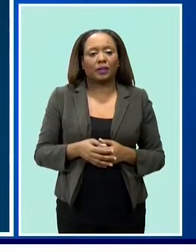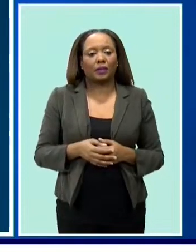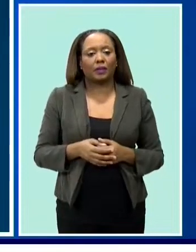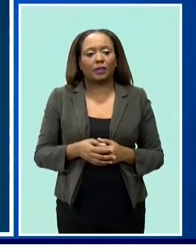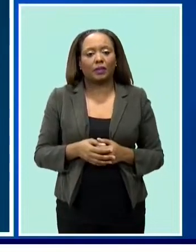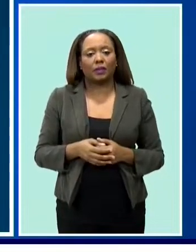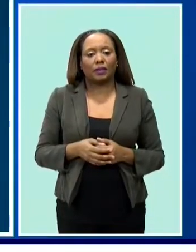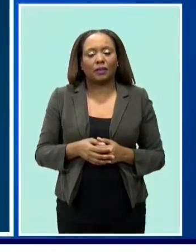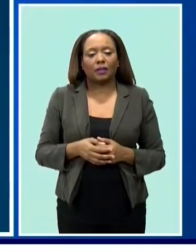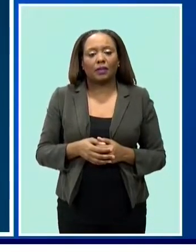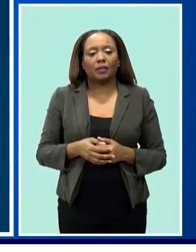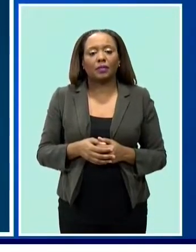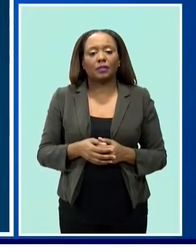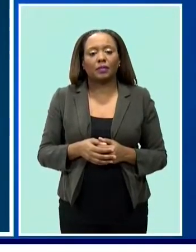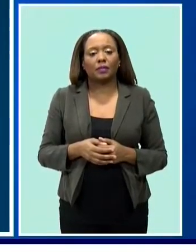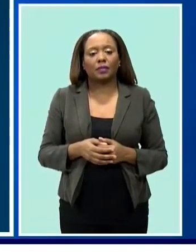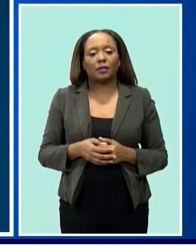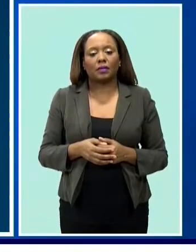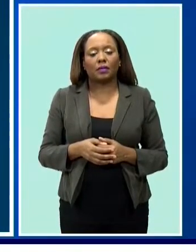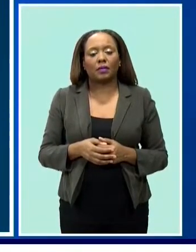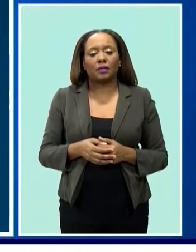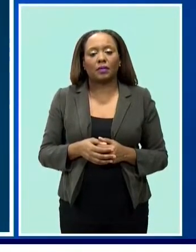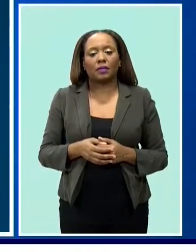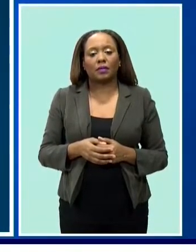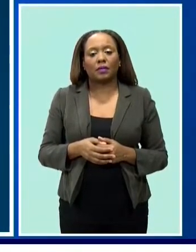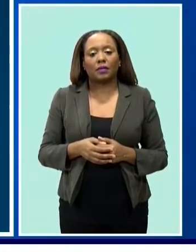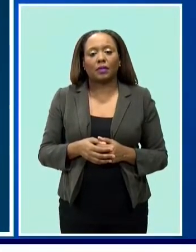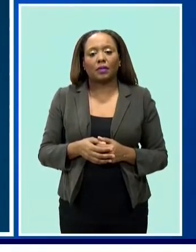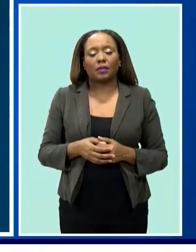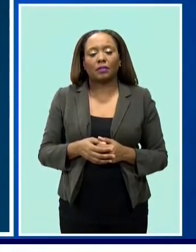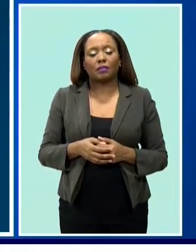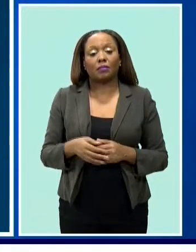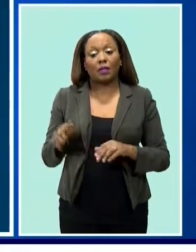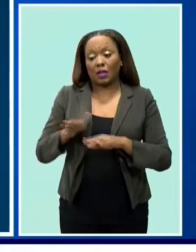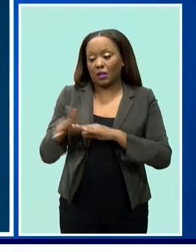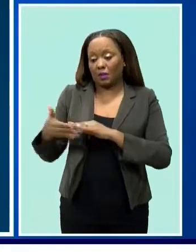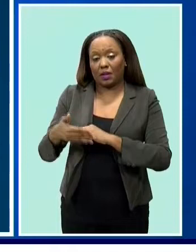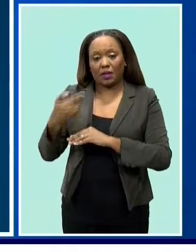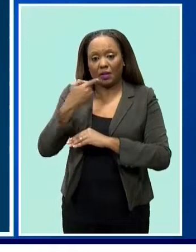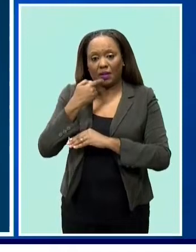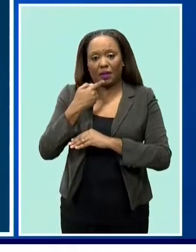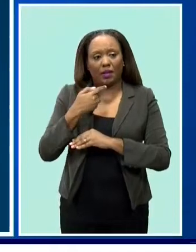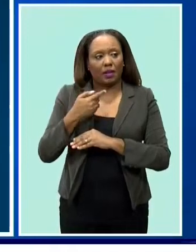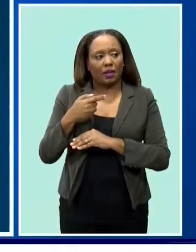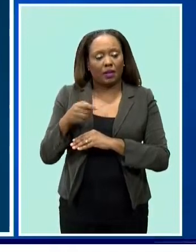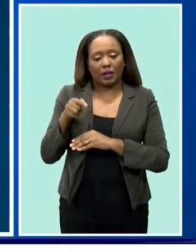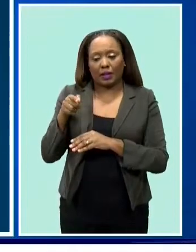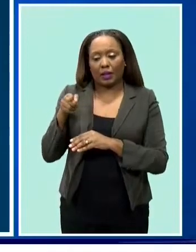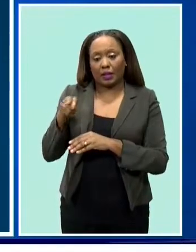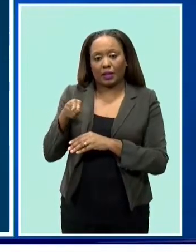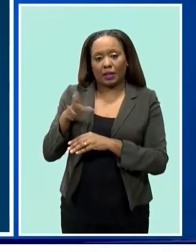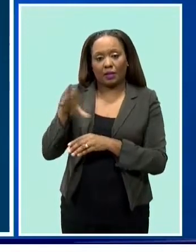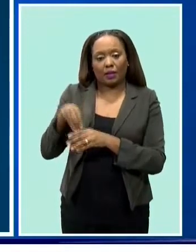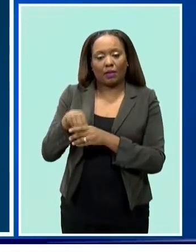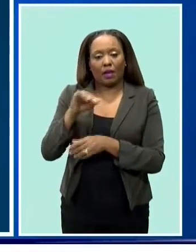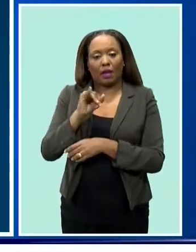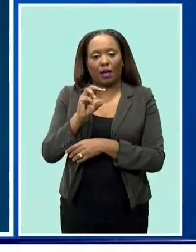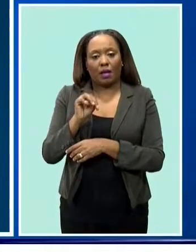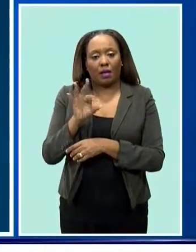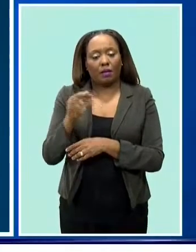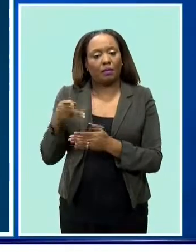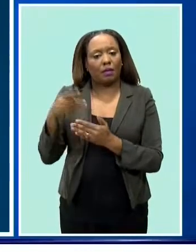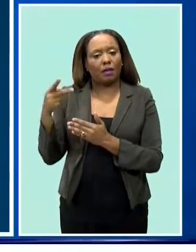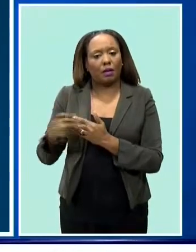Jamaica has asked that, in light of the fact that they're in an IMF program, that they be